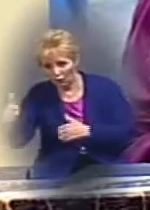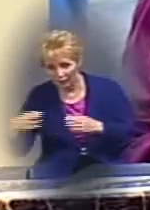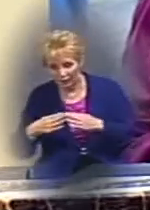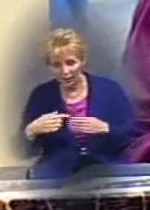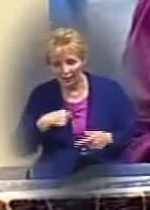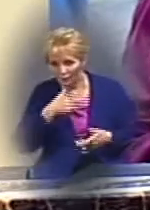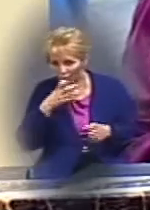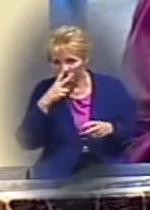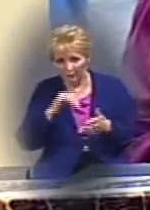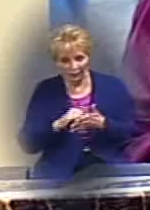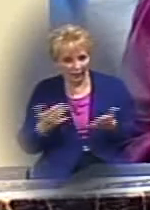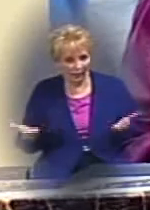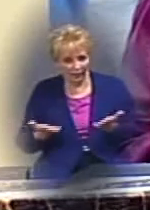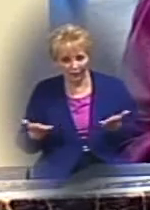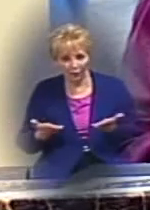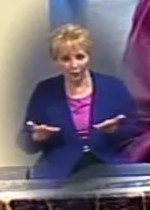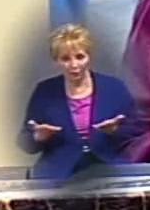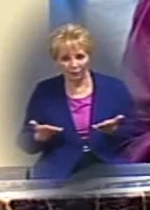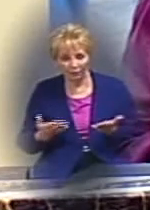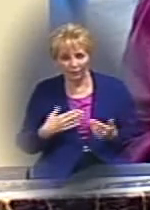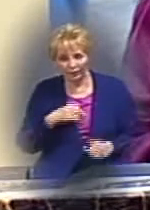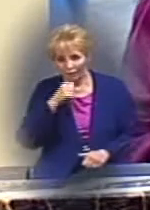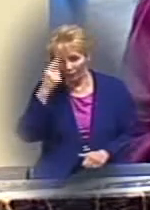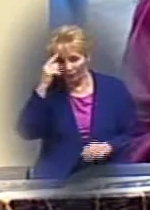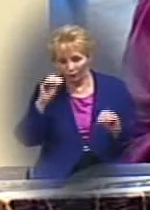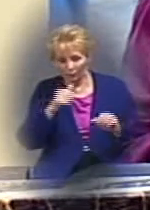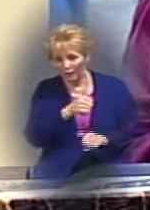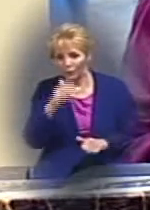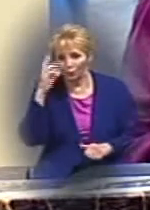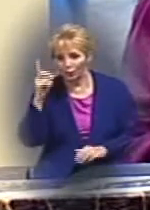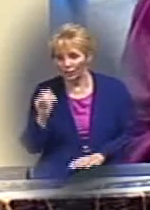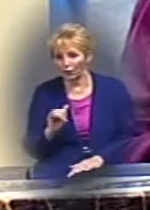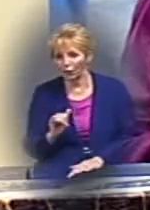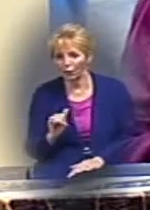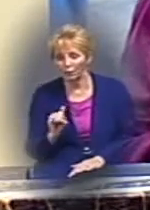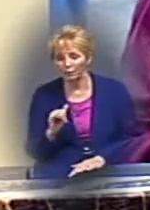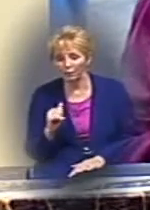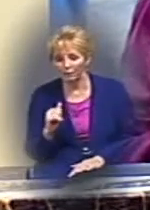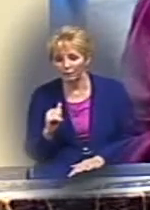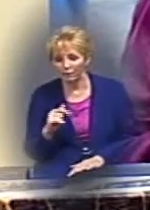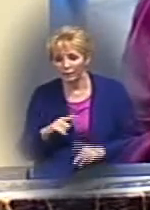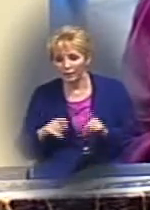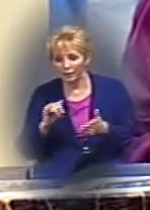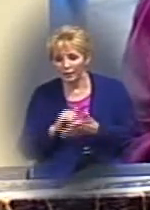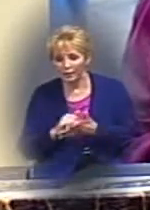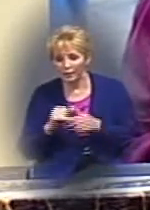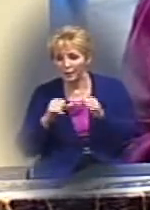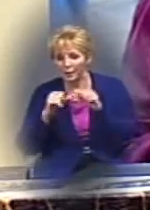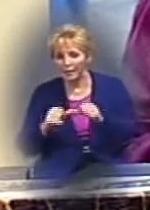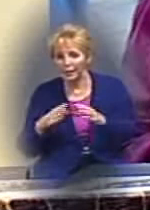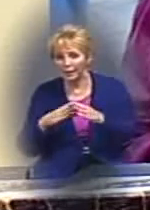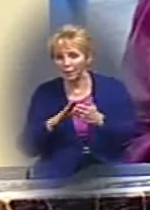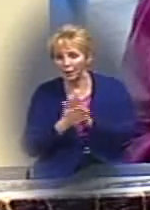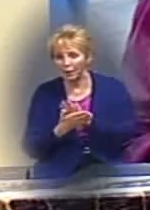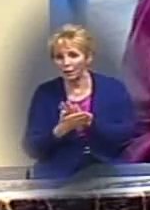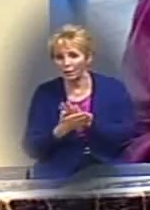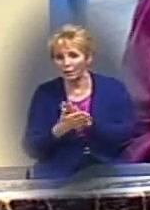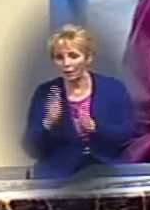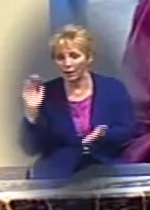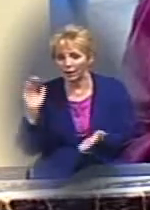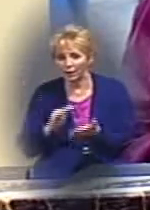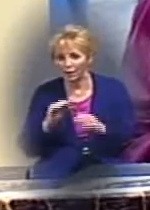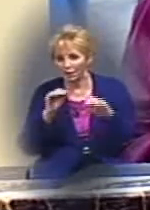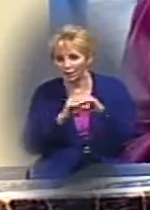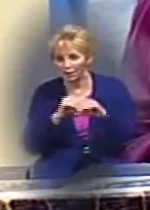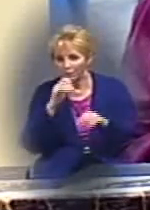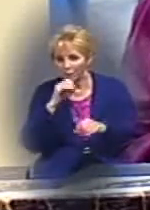wouldn't want to see that here, and I don't think anybody else would either. However, in order to keep a town from becoming depressed, investment has